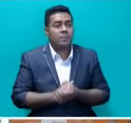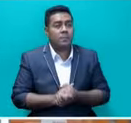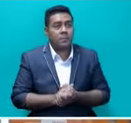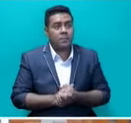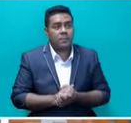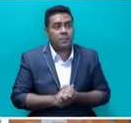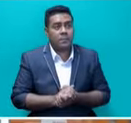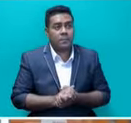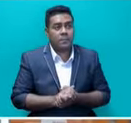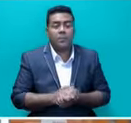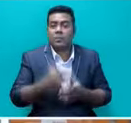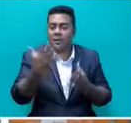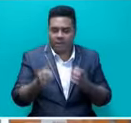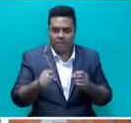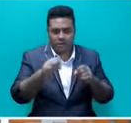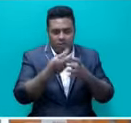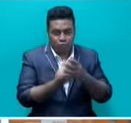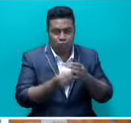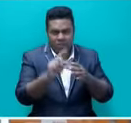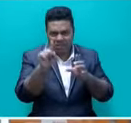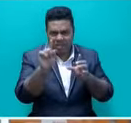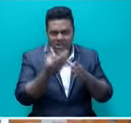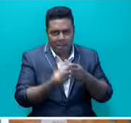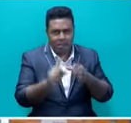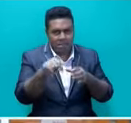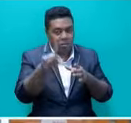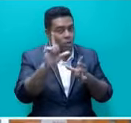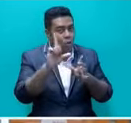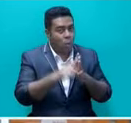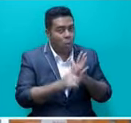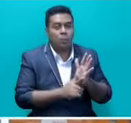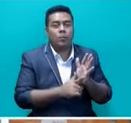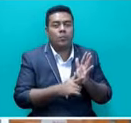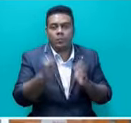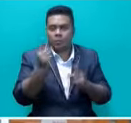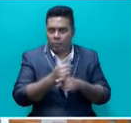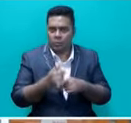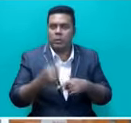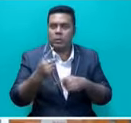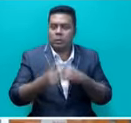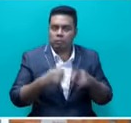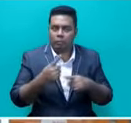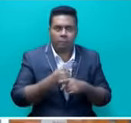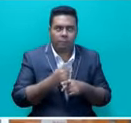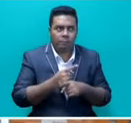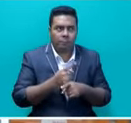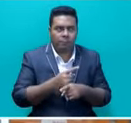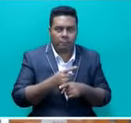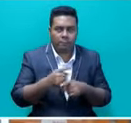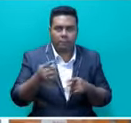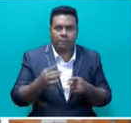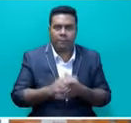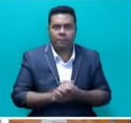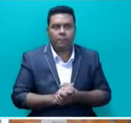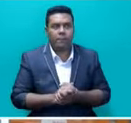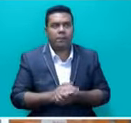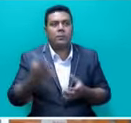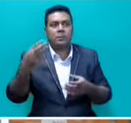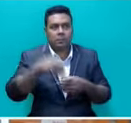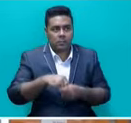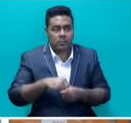there's a lacuna in the law. We need to be able to address that. There needs to be specific jurisprudence